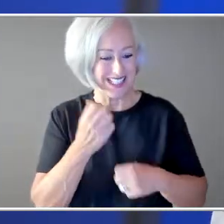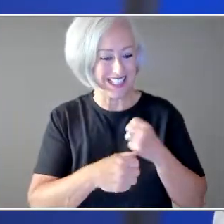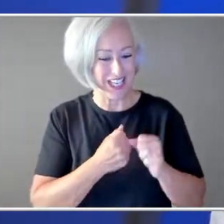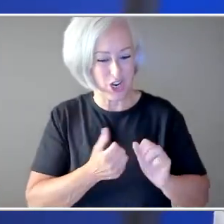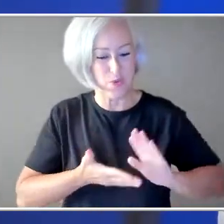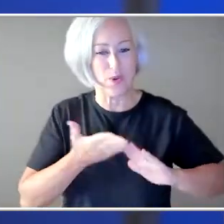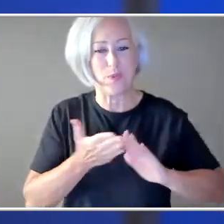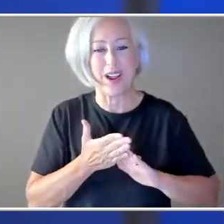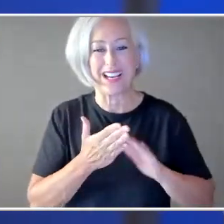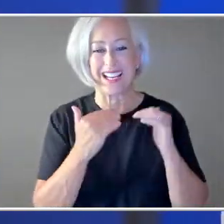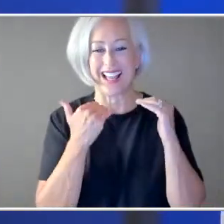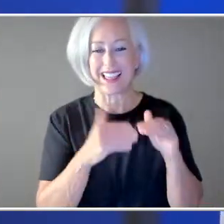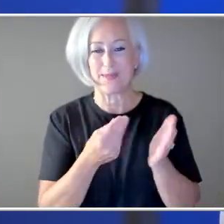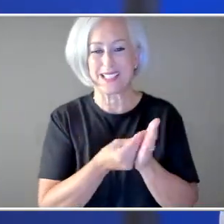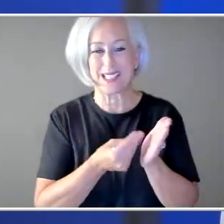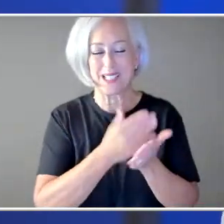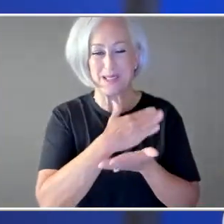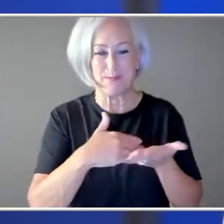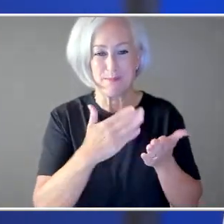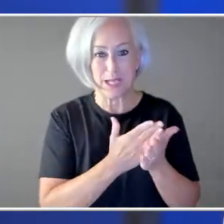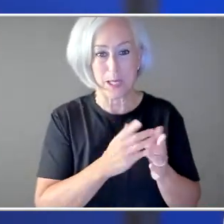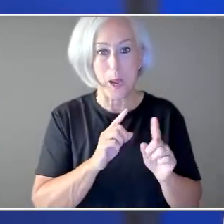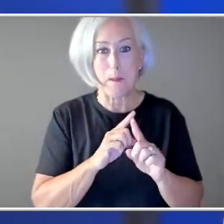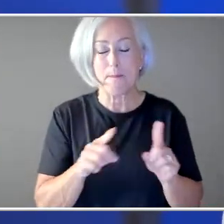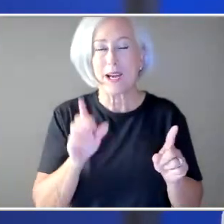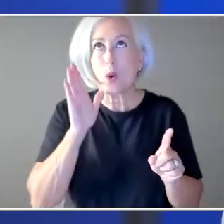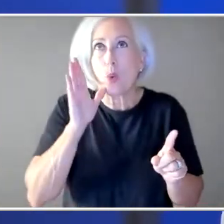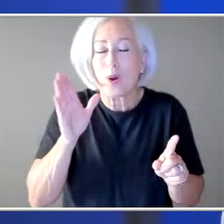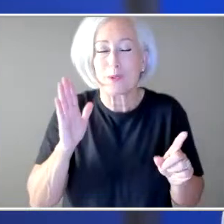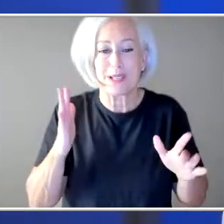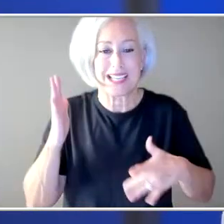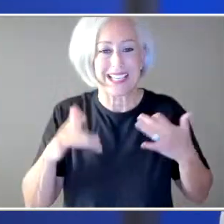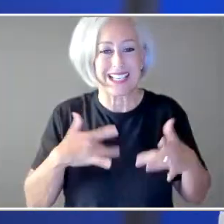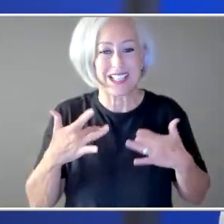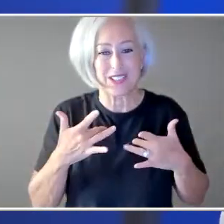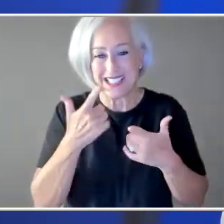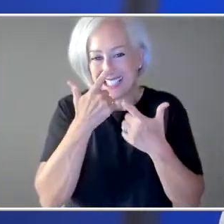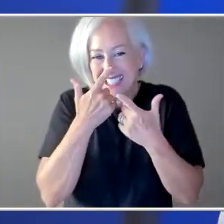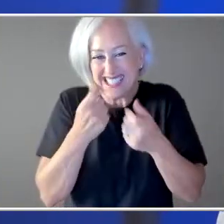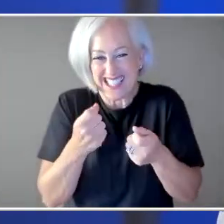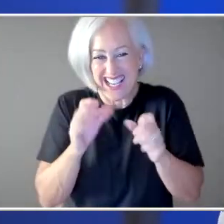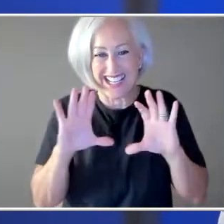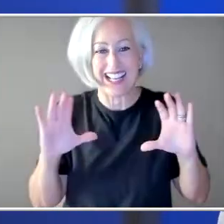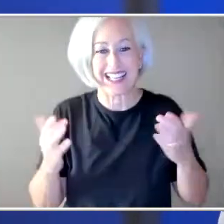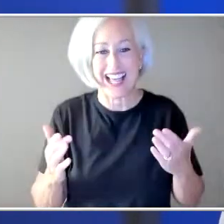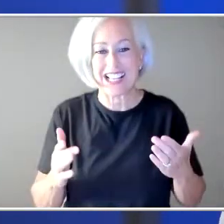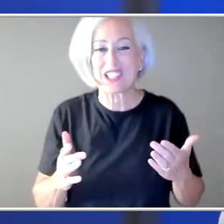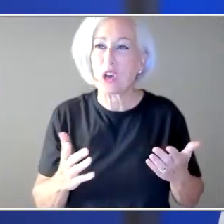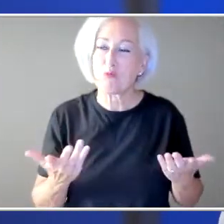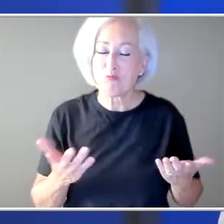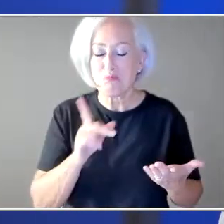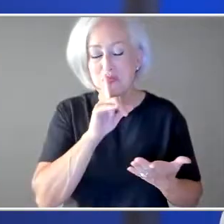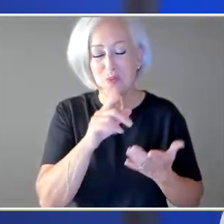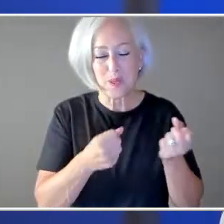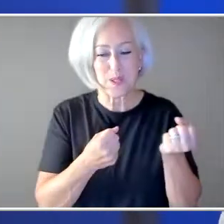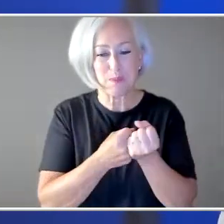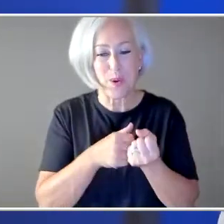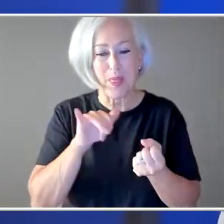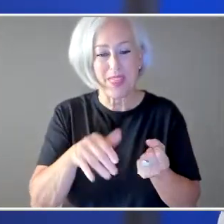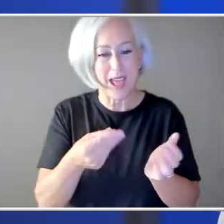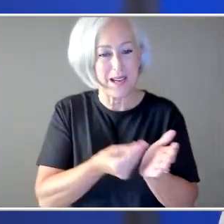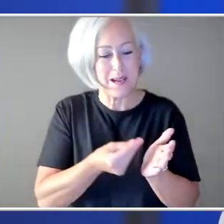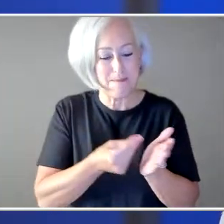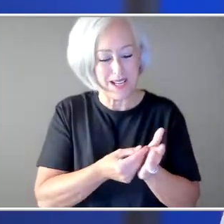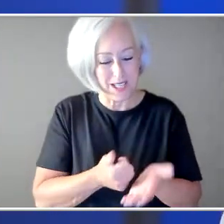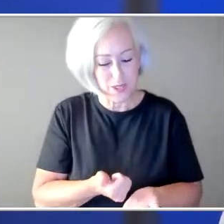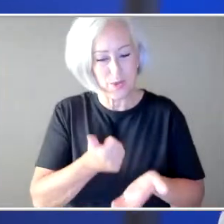an interesting but exciting class. And so it'll just support that seed funding for culinary